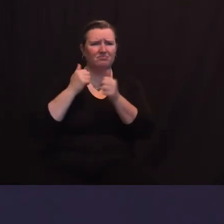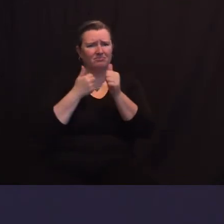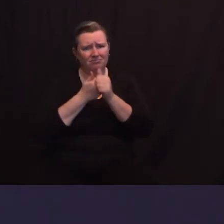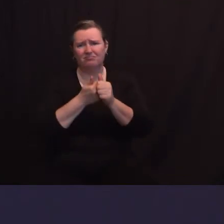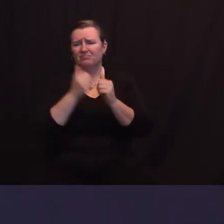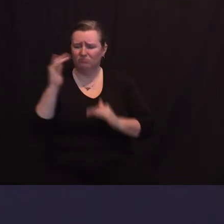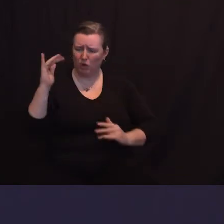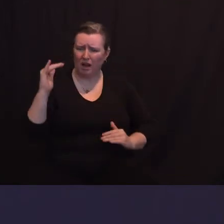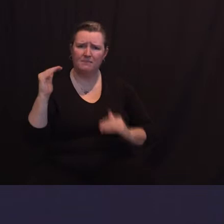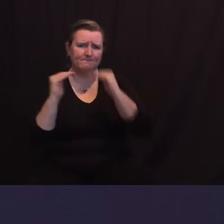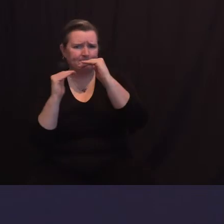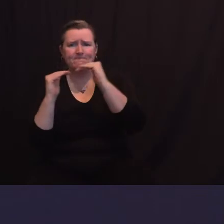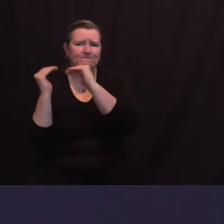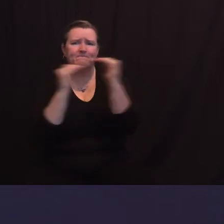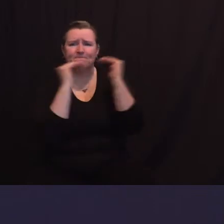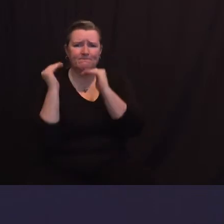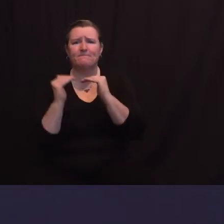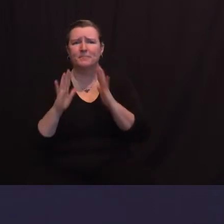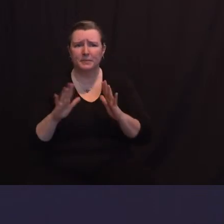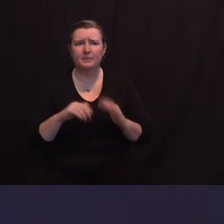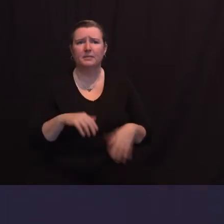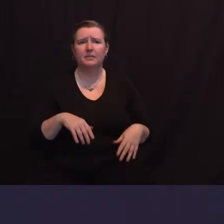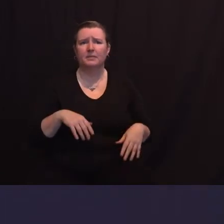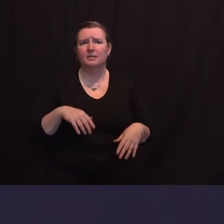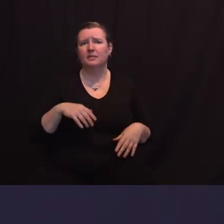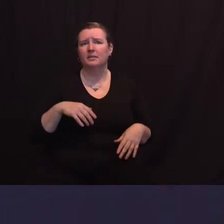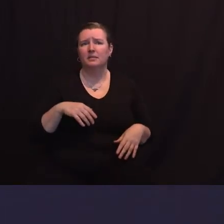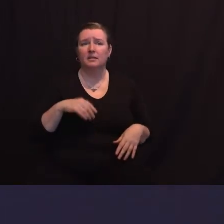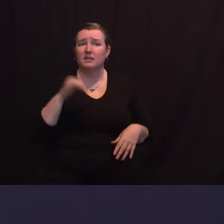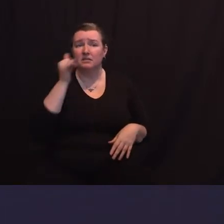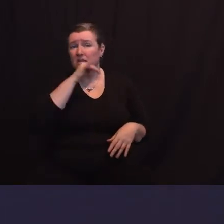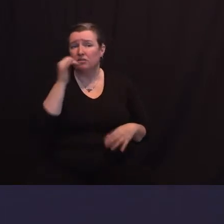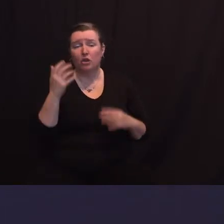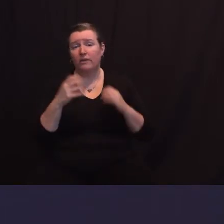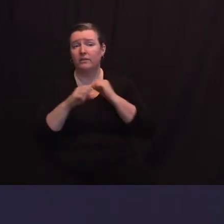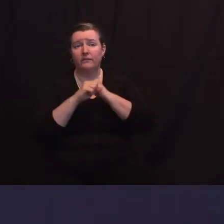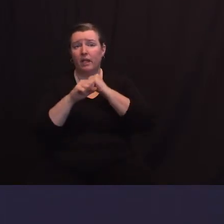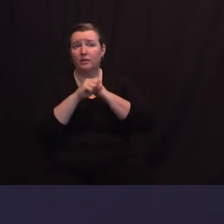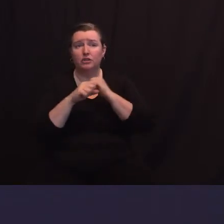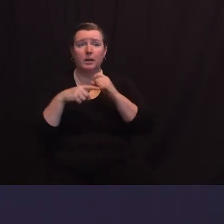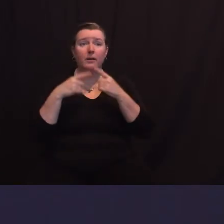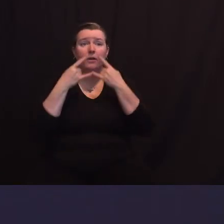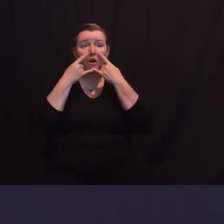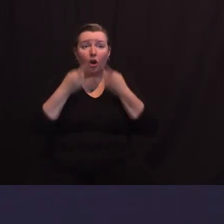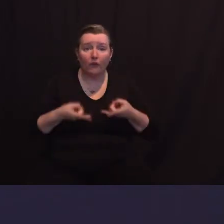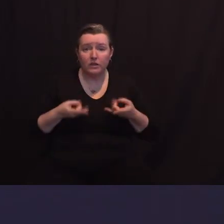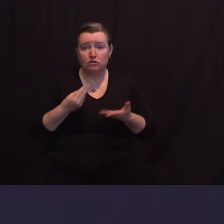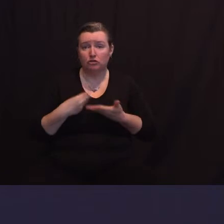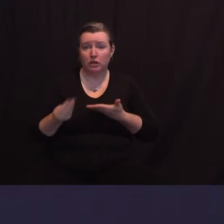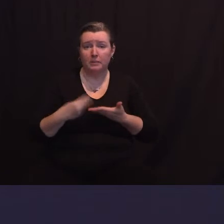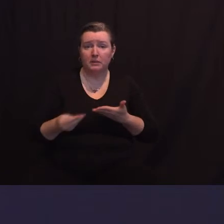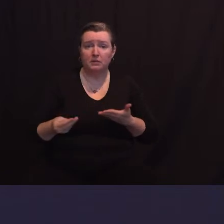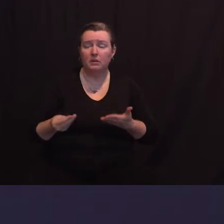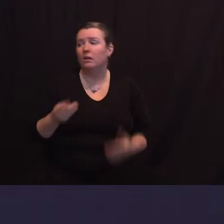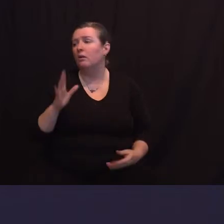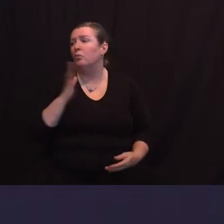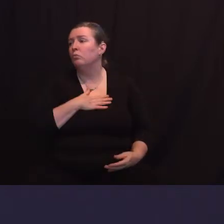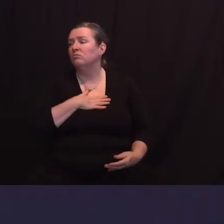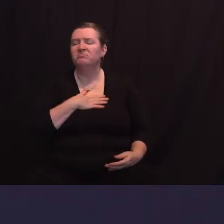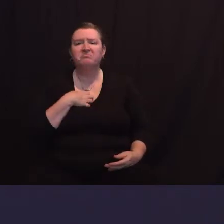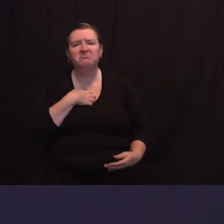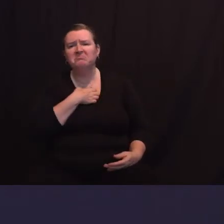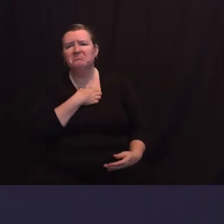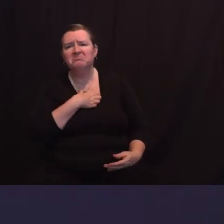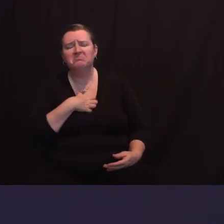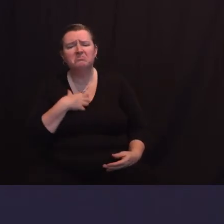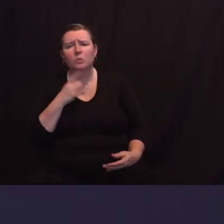this ridiculous flyer that's gone around about maskless shopping, but I am personally aware of it and extremely unhappy about it. Having said that, I'll